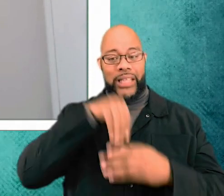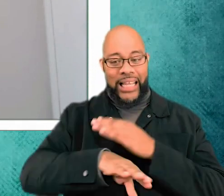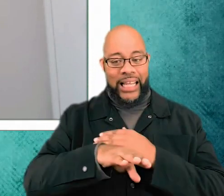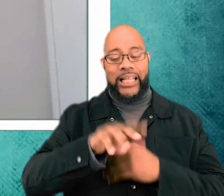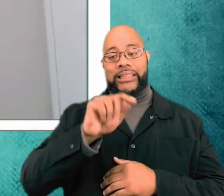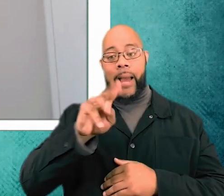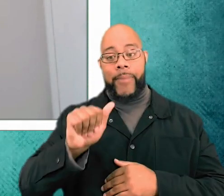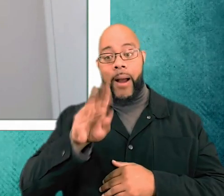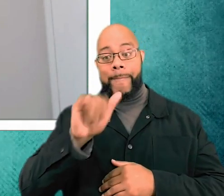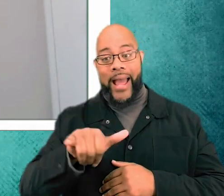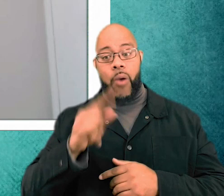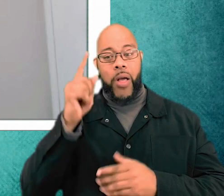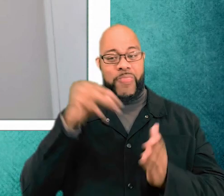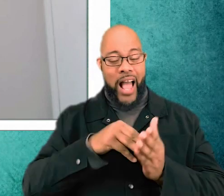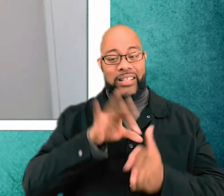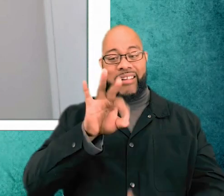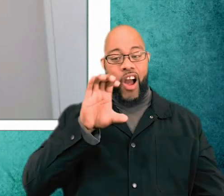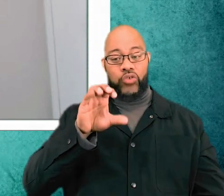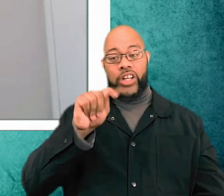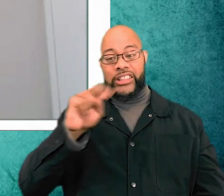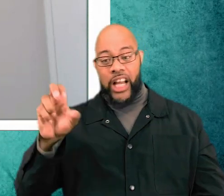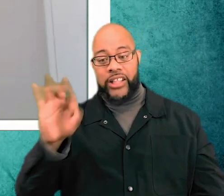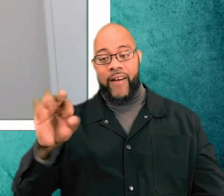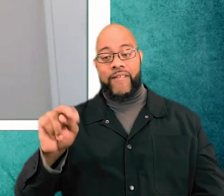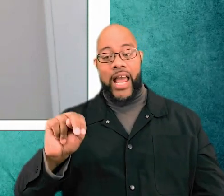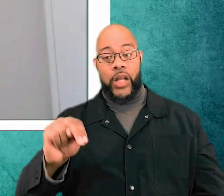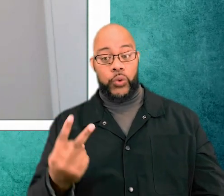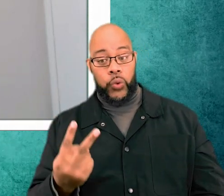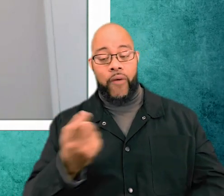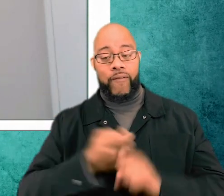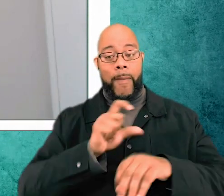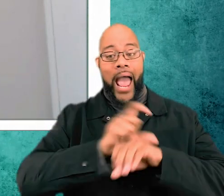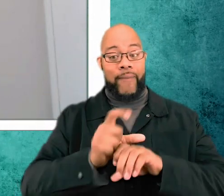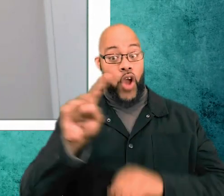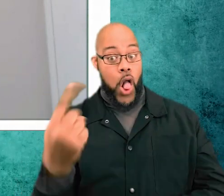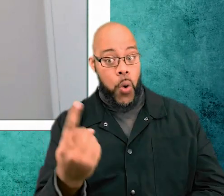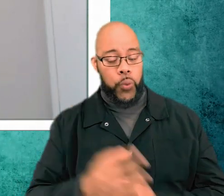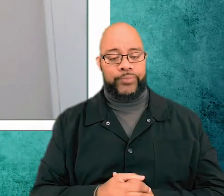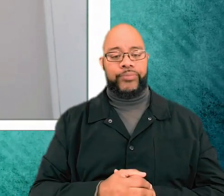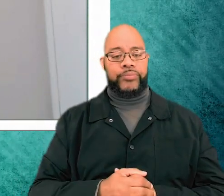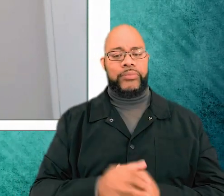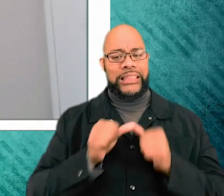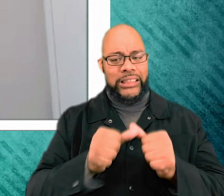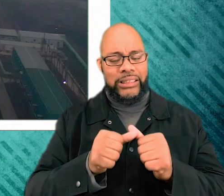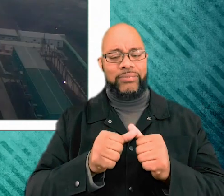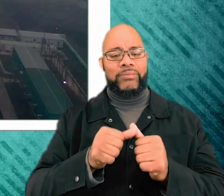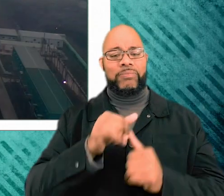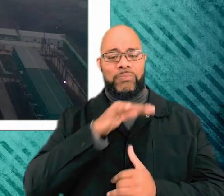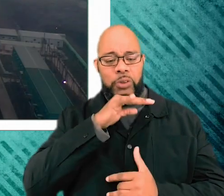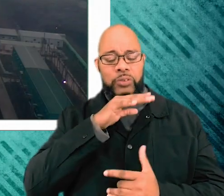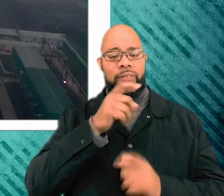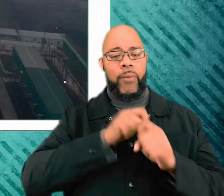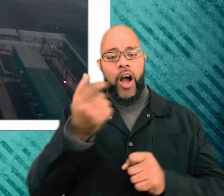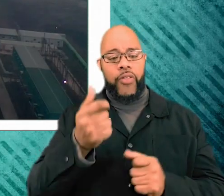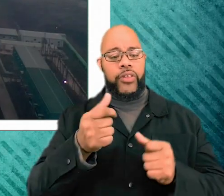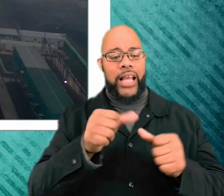Bay. This is over 1,900 tons of nitrogen from the atmospheric sources alone. Then continuous emissions from power plants and other